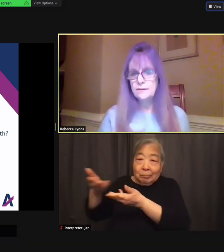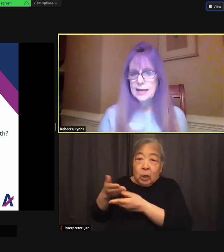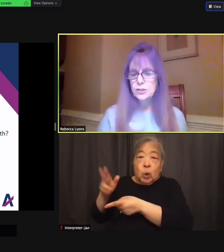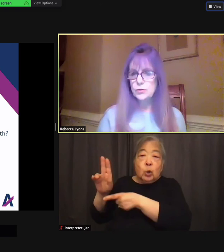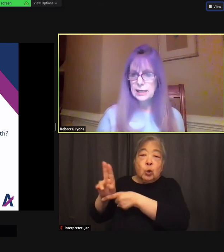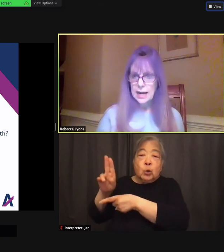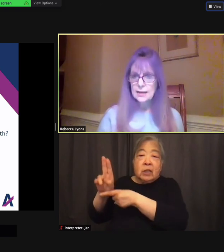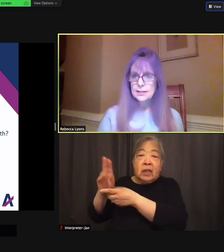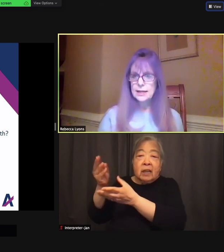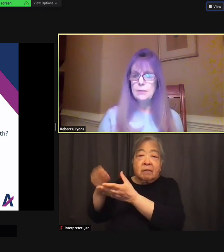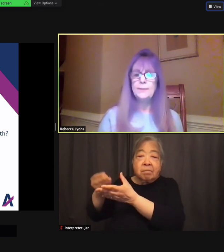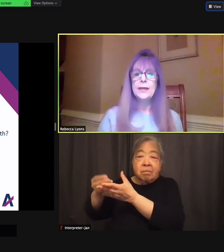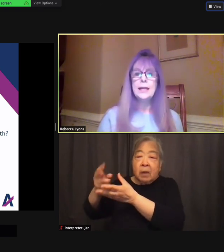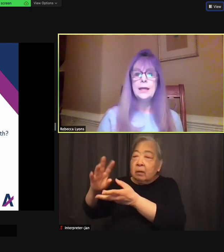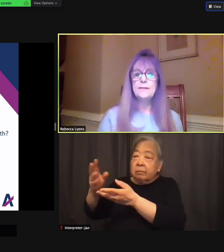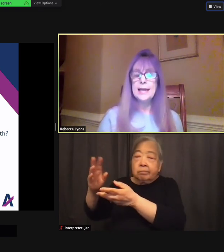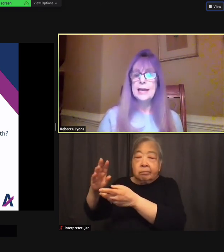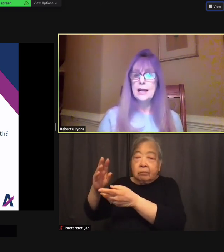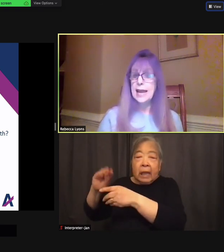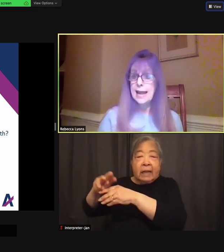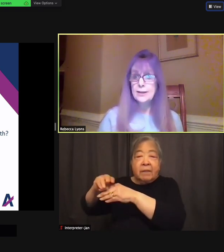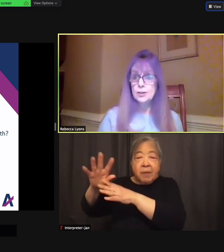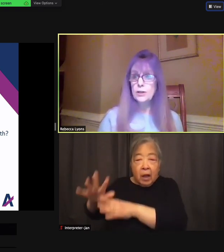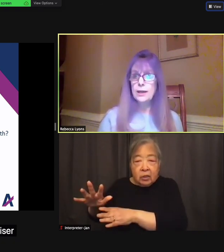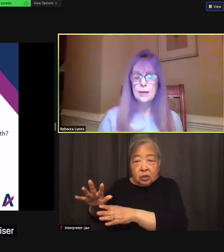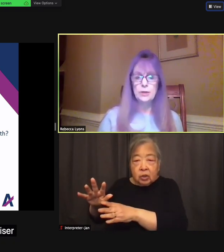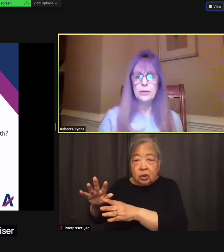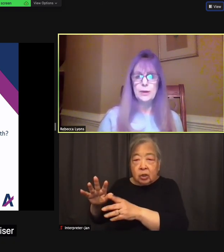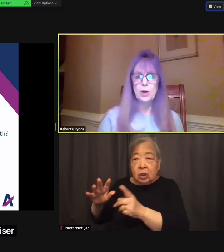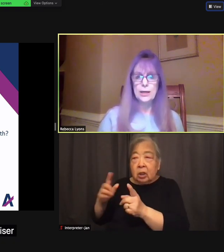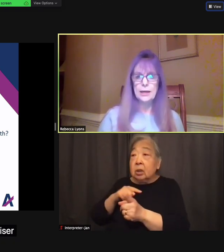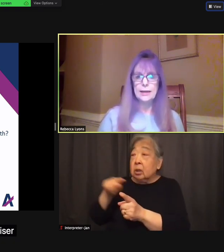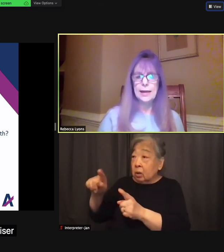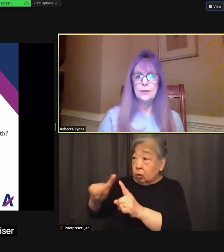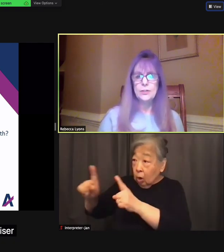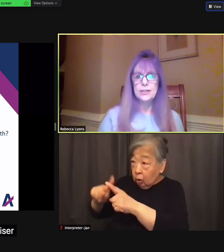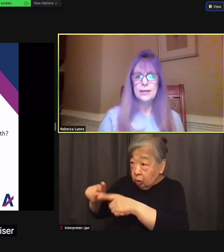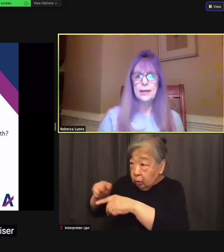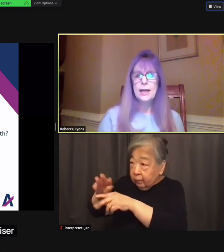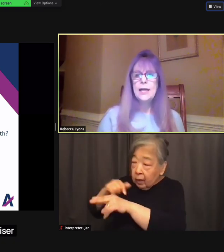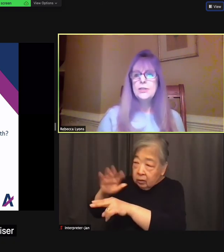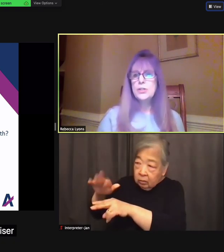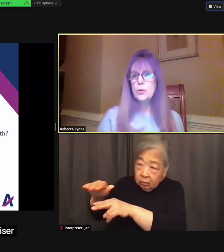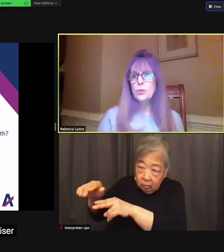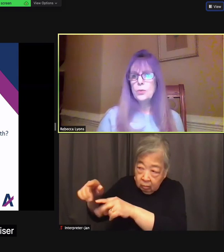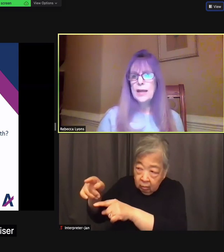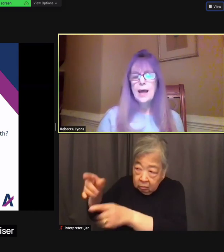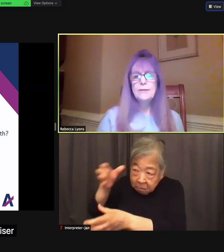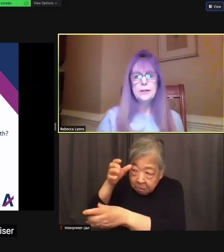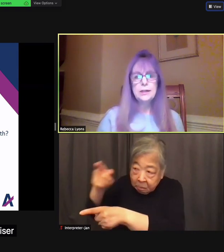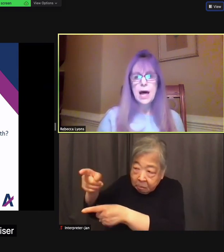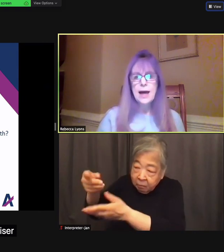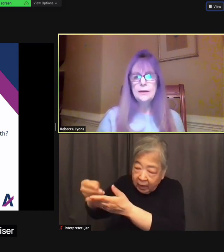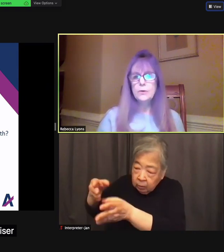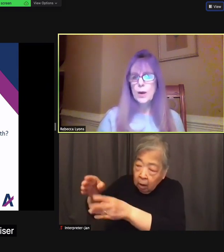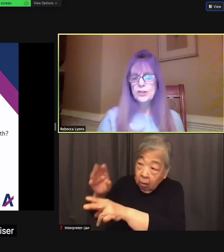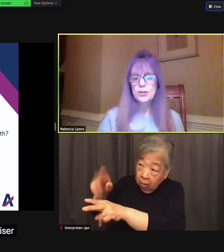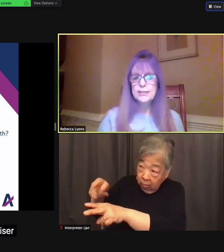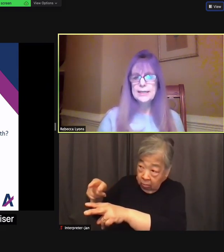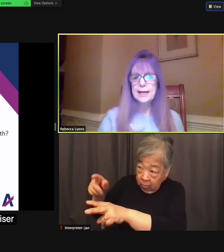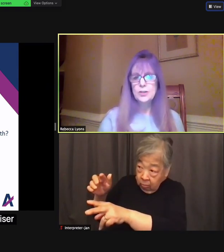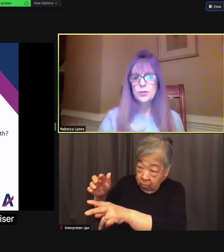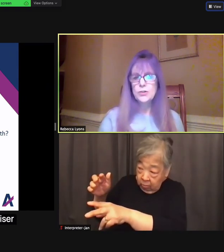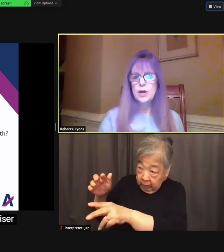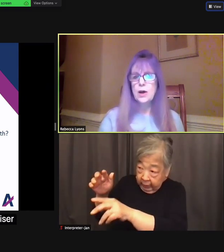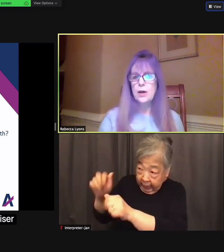an advisor and ask them if they handle ABLEamerica accounts. So we have a lot of questions